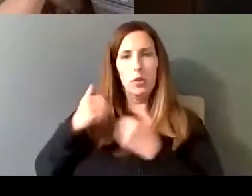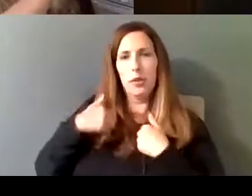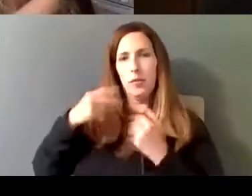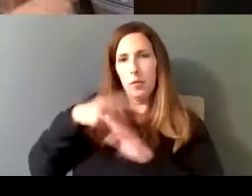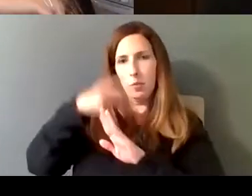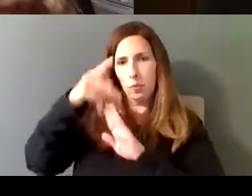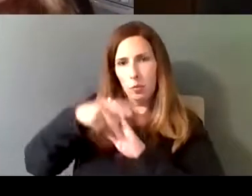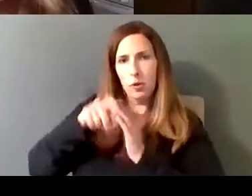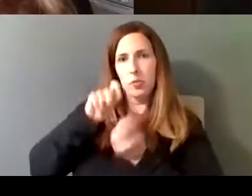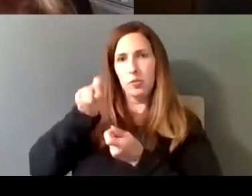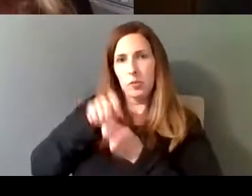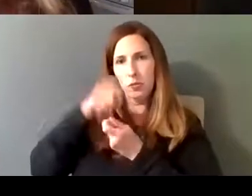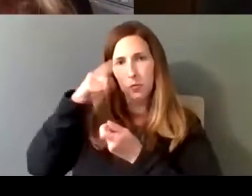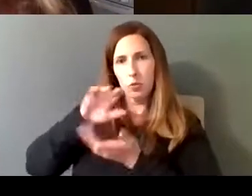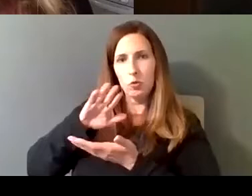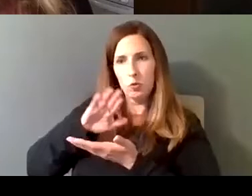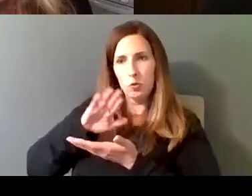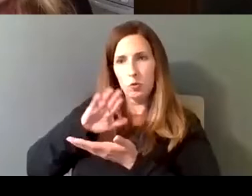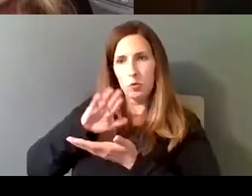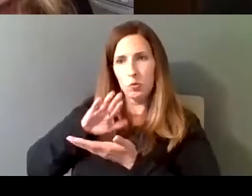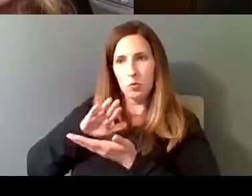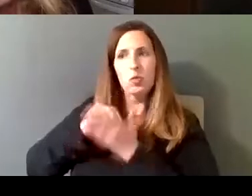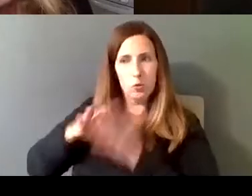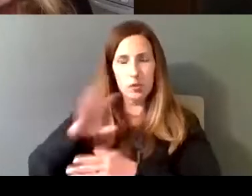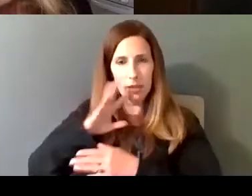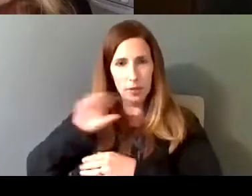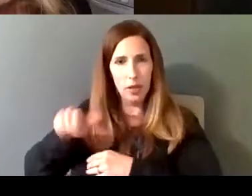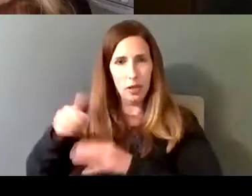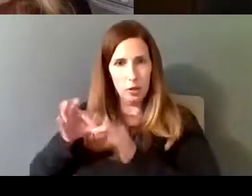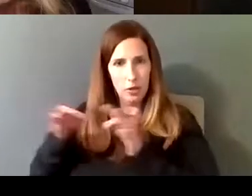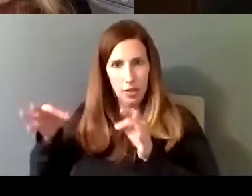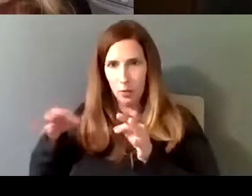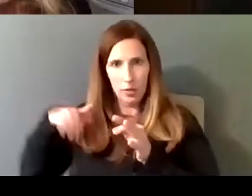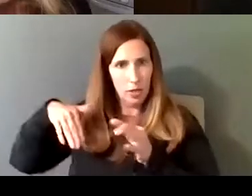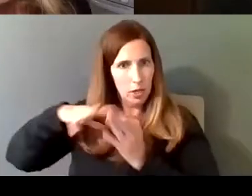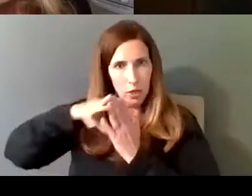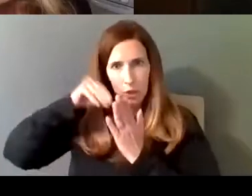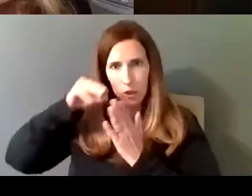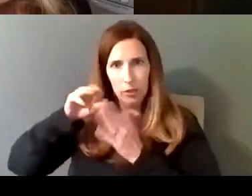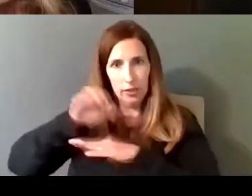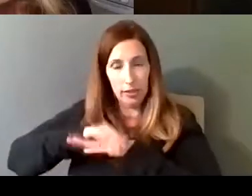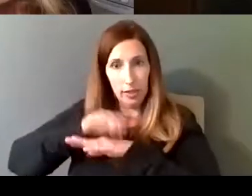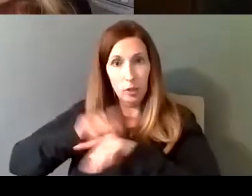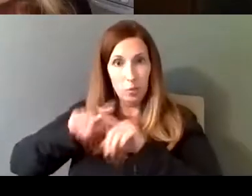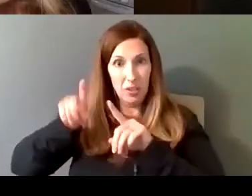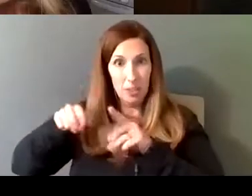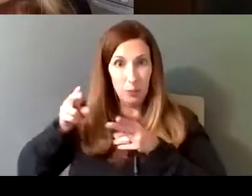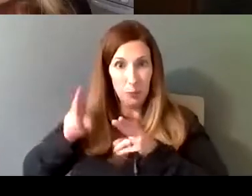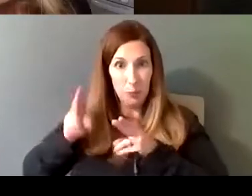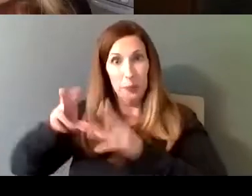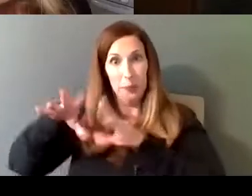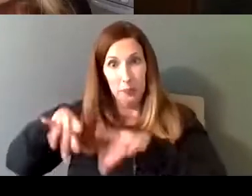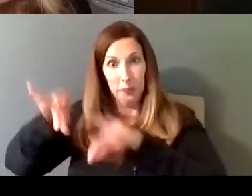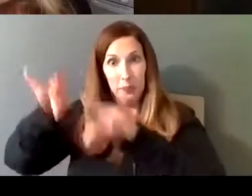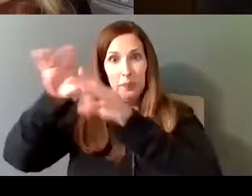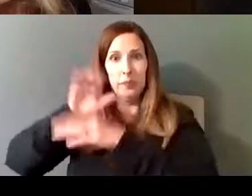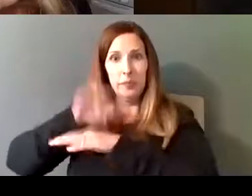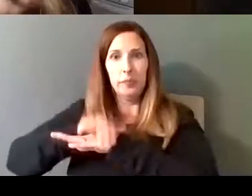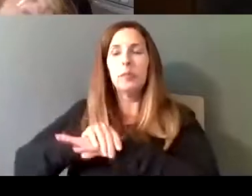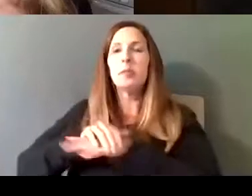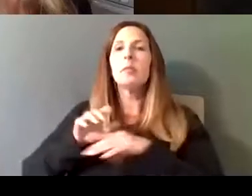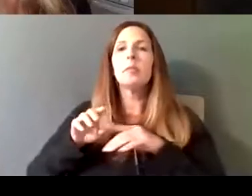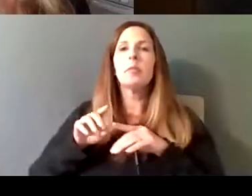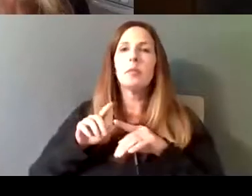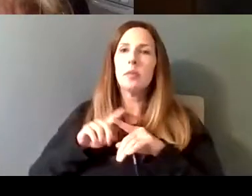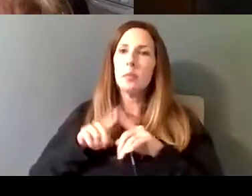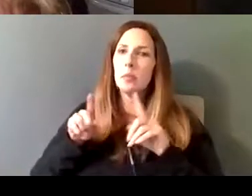who maybe are speaking another language and need to learn English quickly. But there can be a huge disconnect